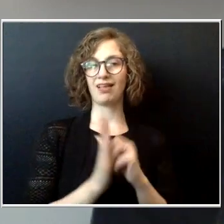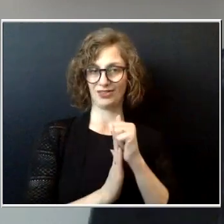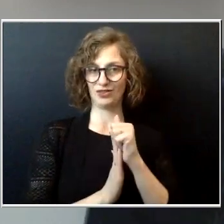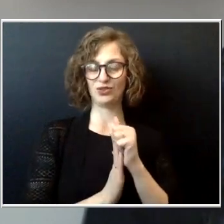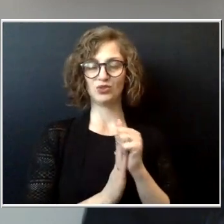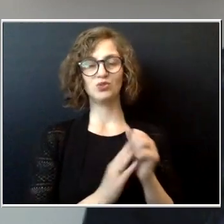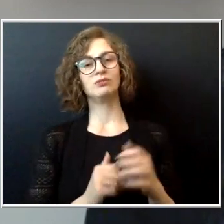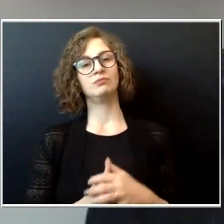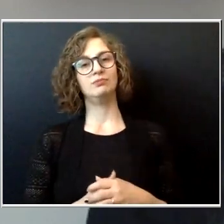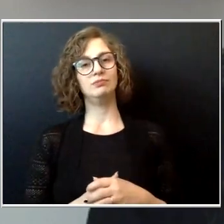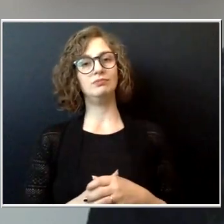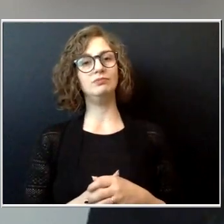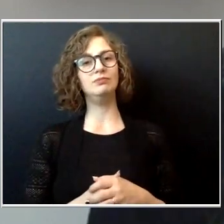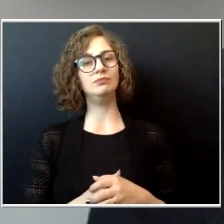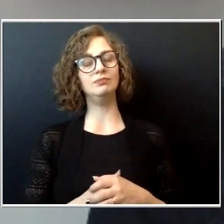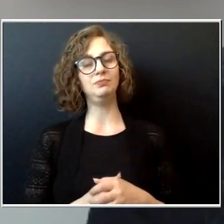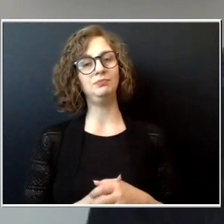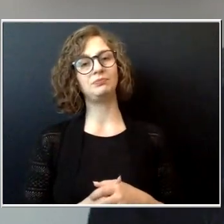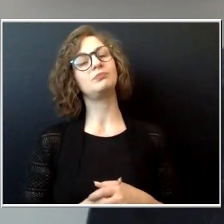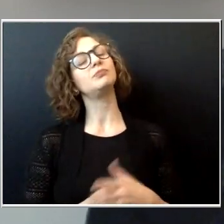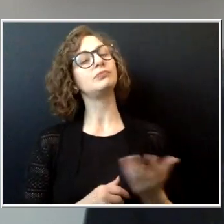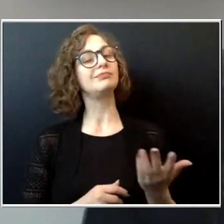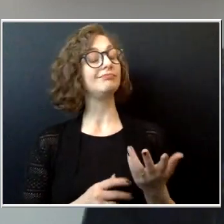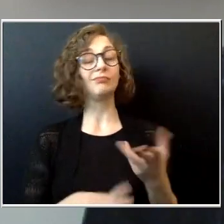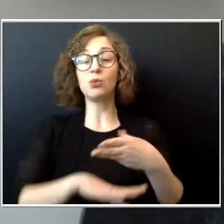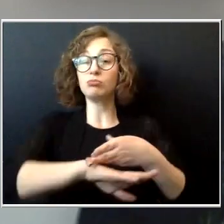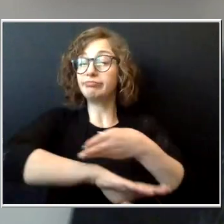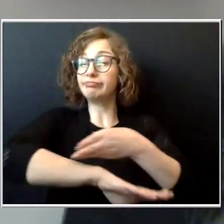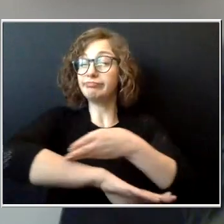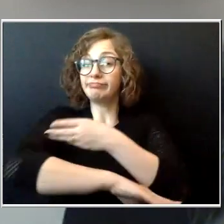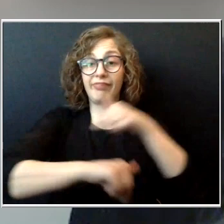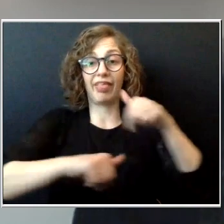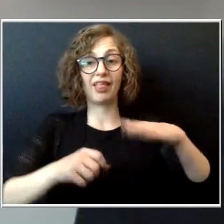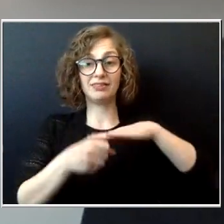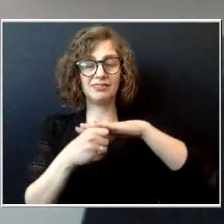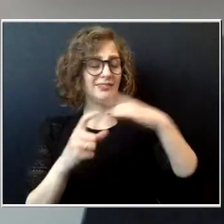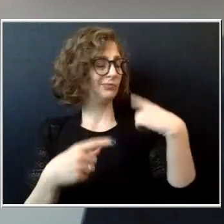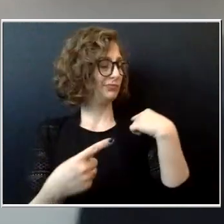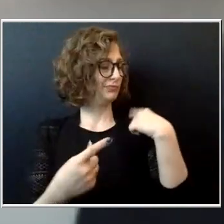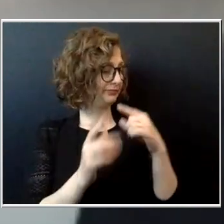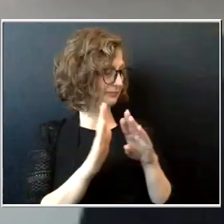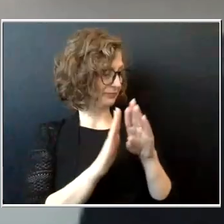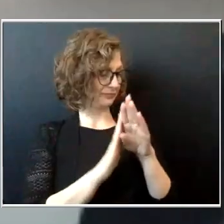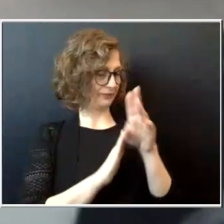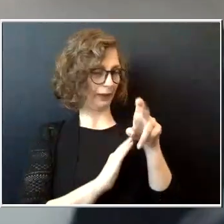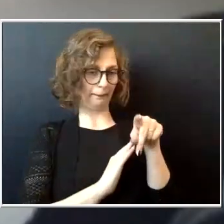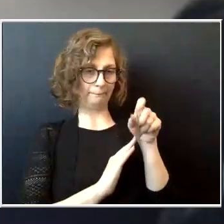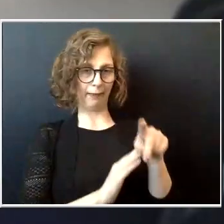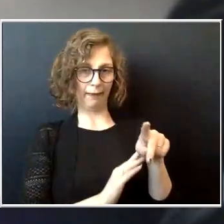since, we developed the Pap test to be able to detect this.